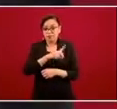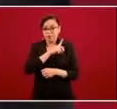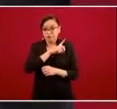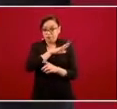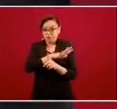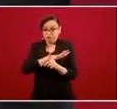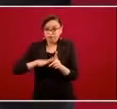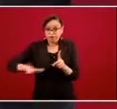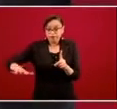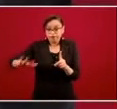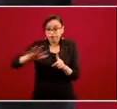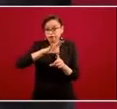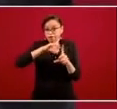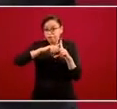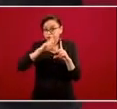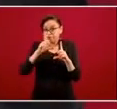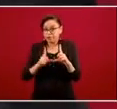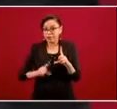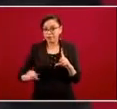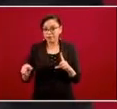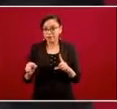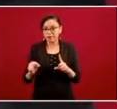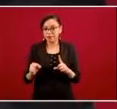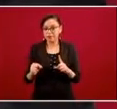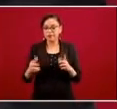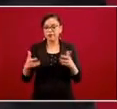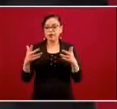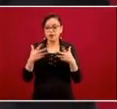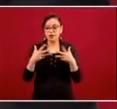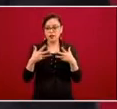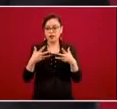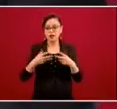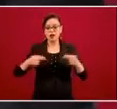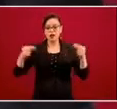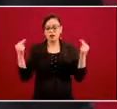this emergency is that of